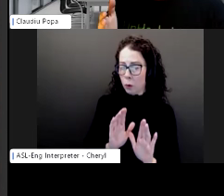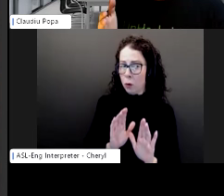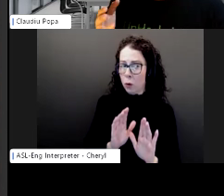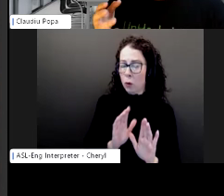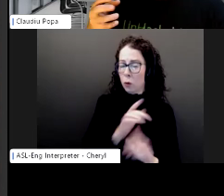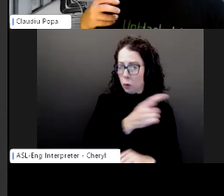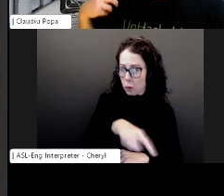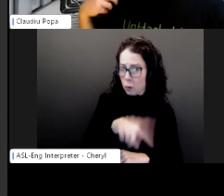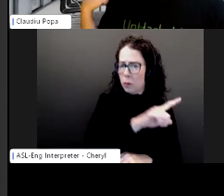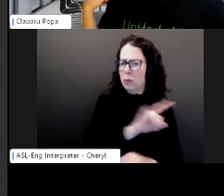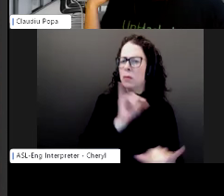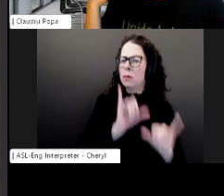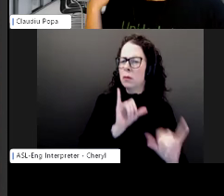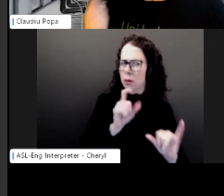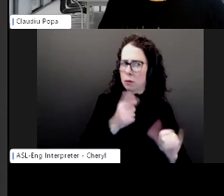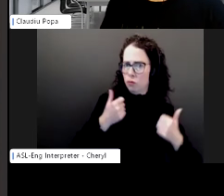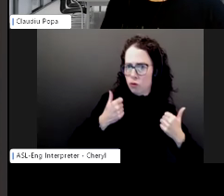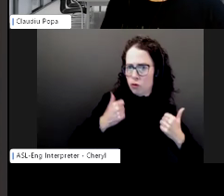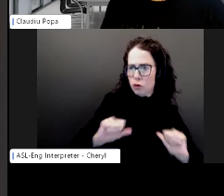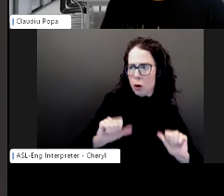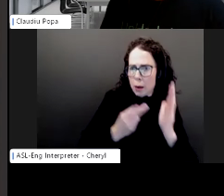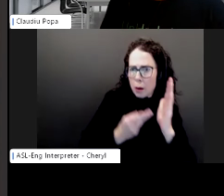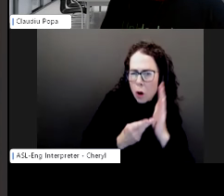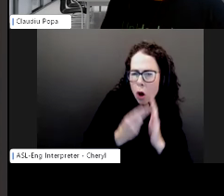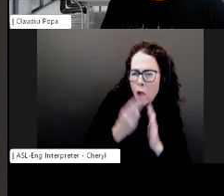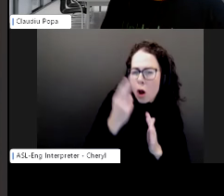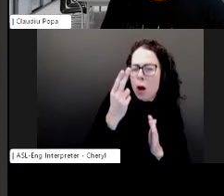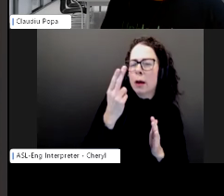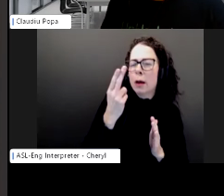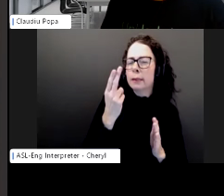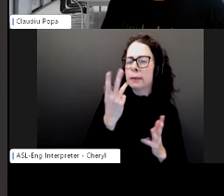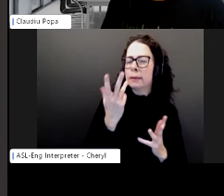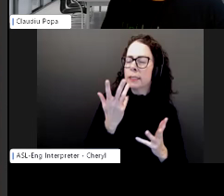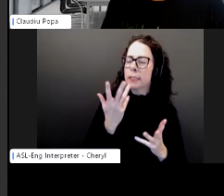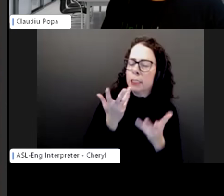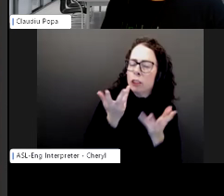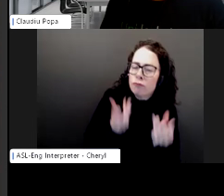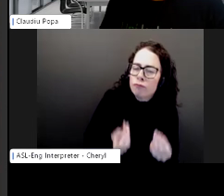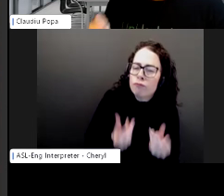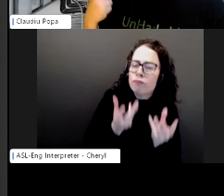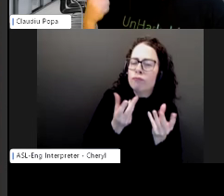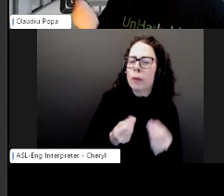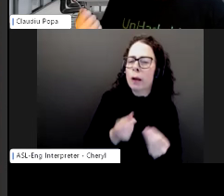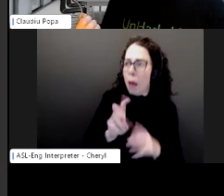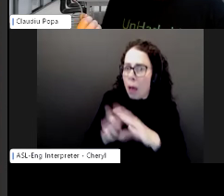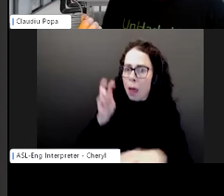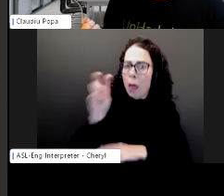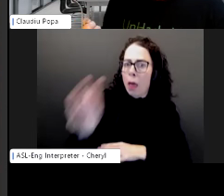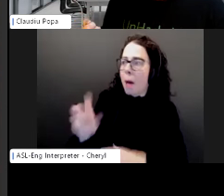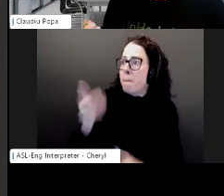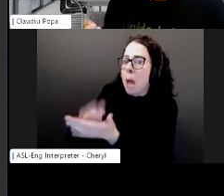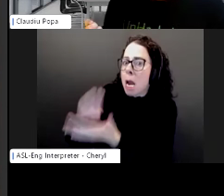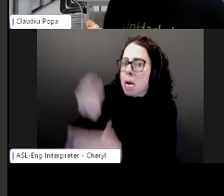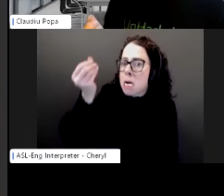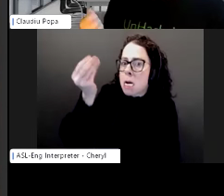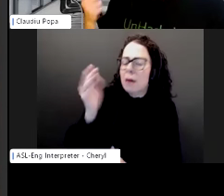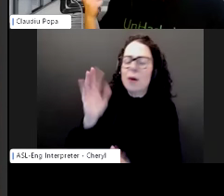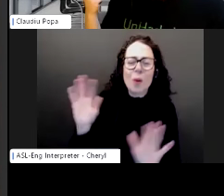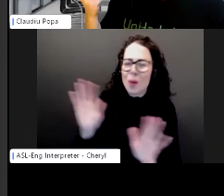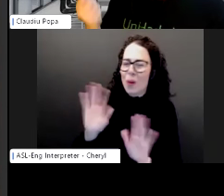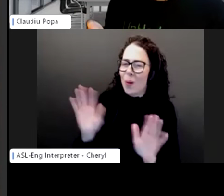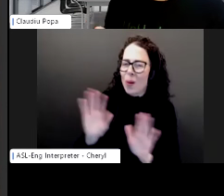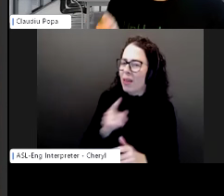and genuine, to not immediately blurt out that they need money, to build a relationship,